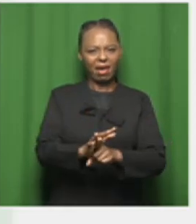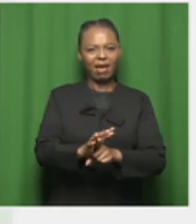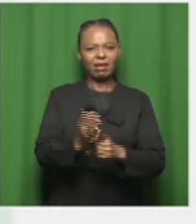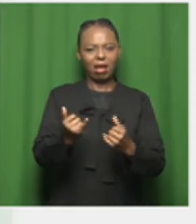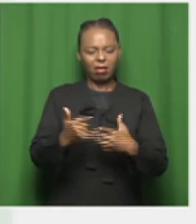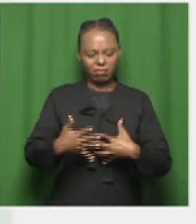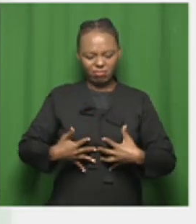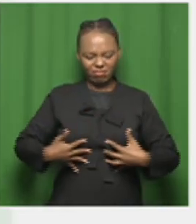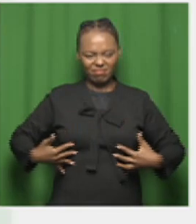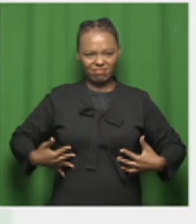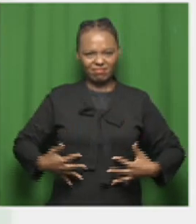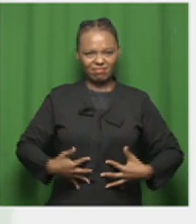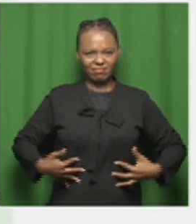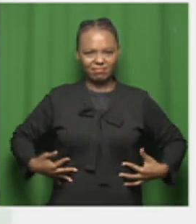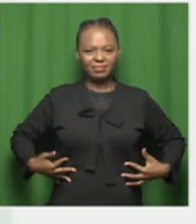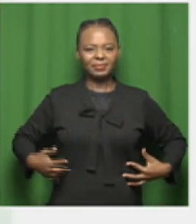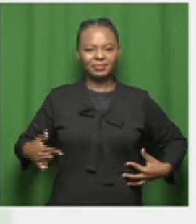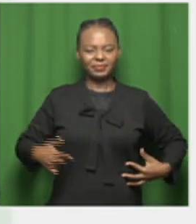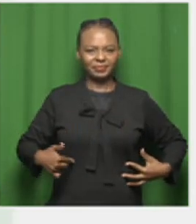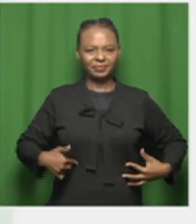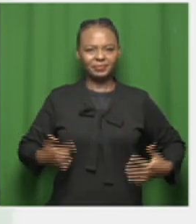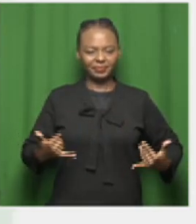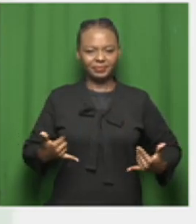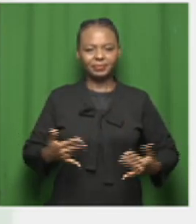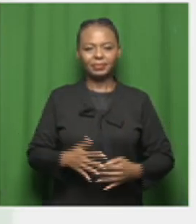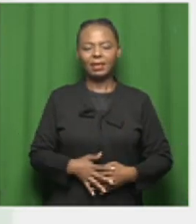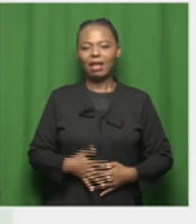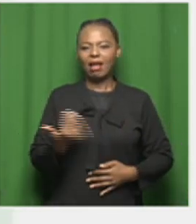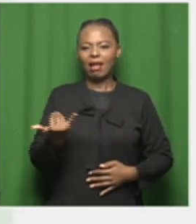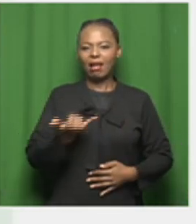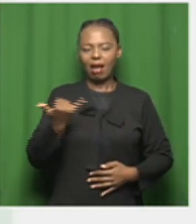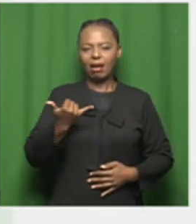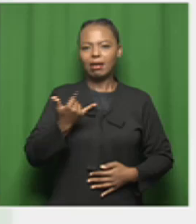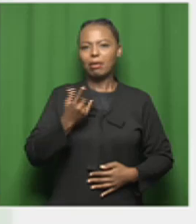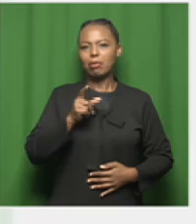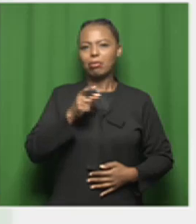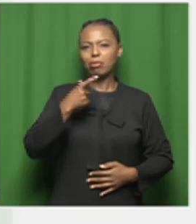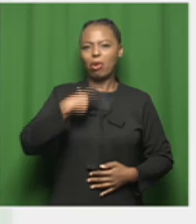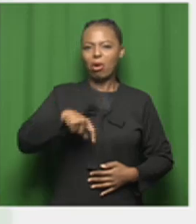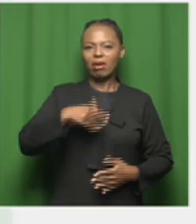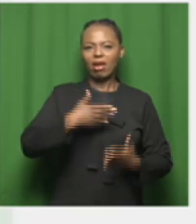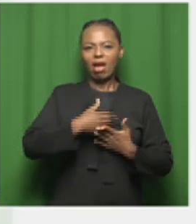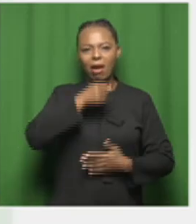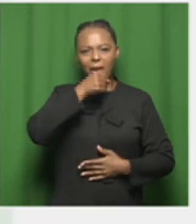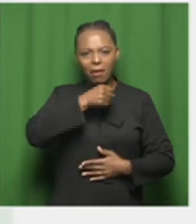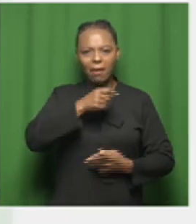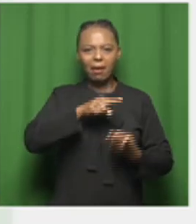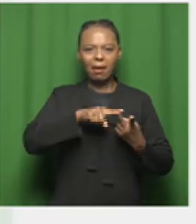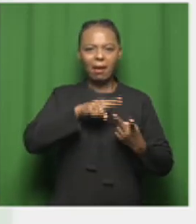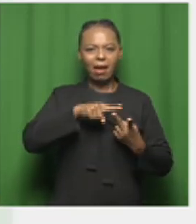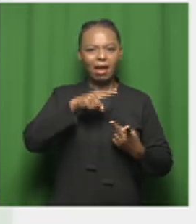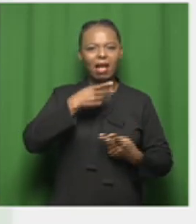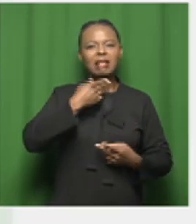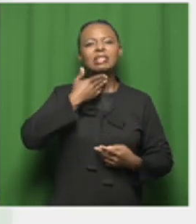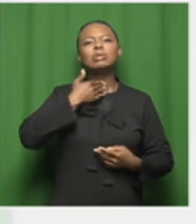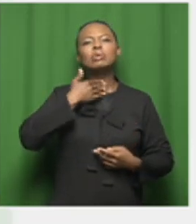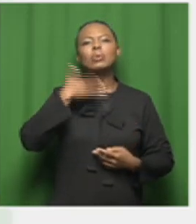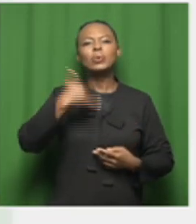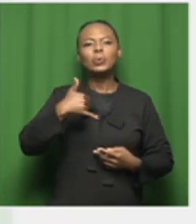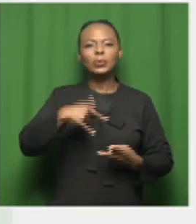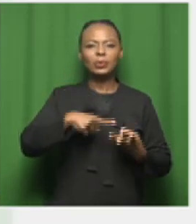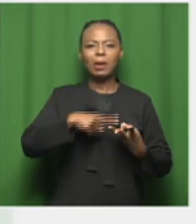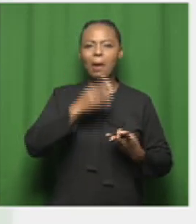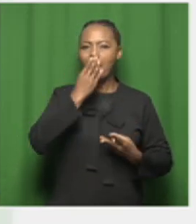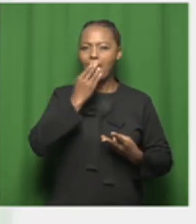with mild upper respiratory tract symptoms such as a cough, a sore throat, runny nose, headache, and possibly